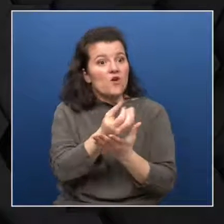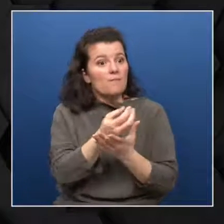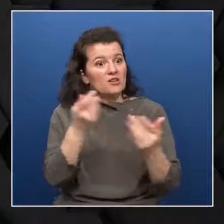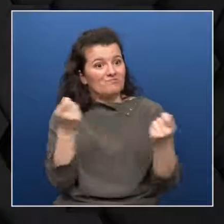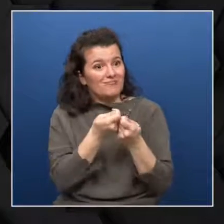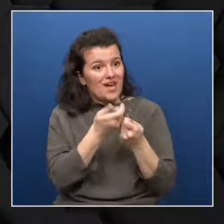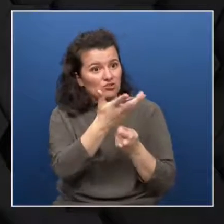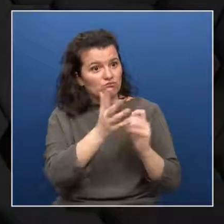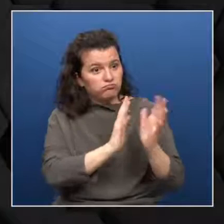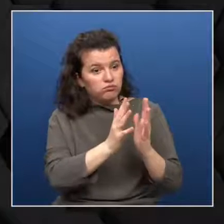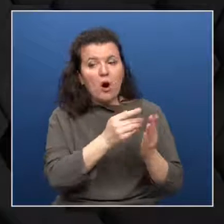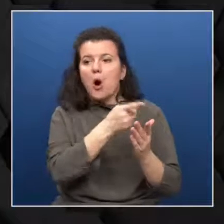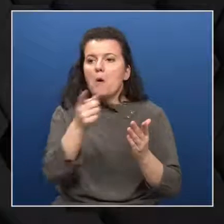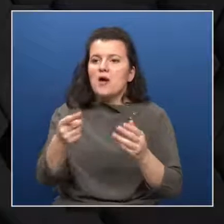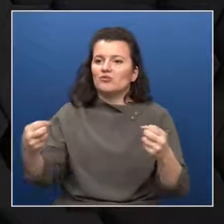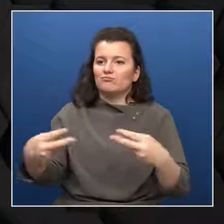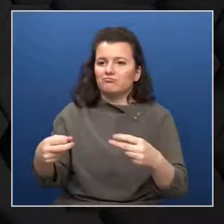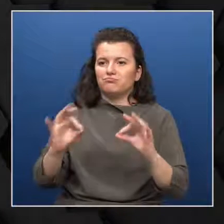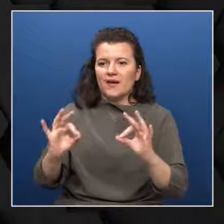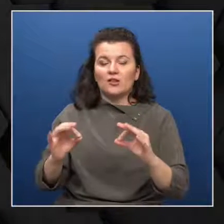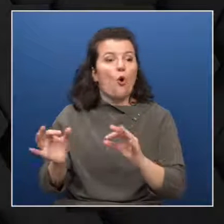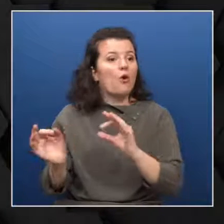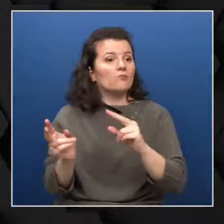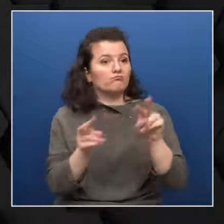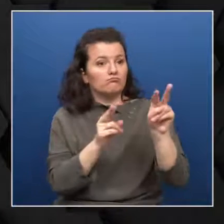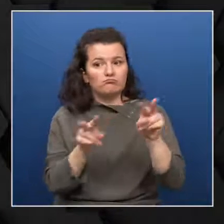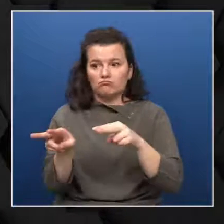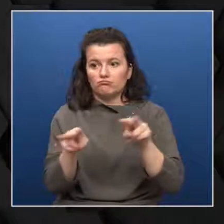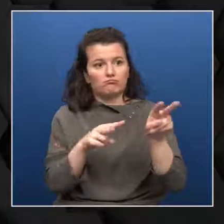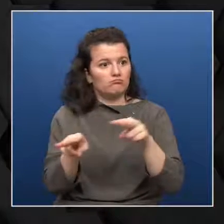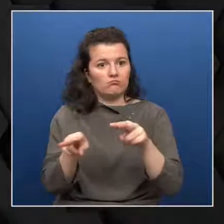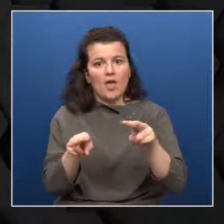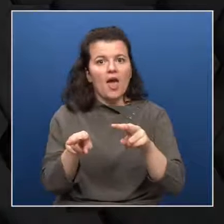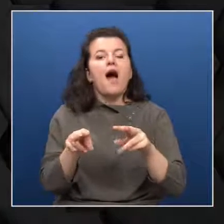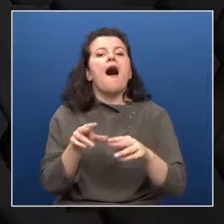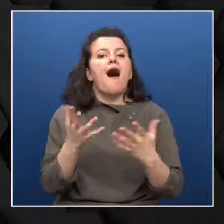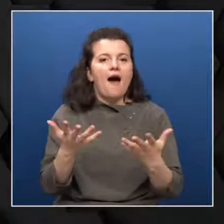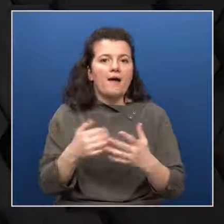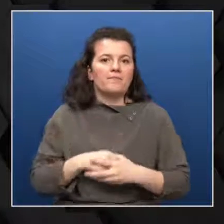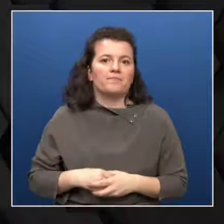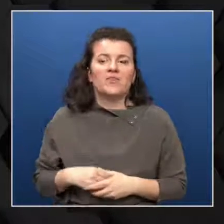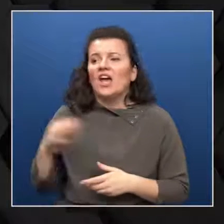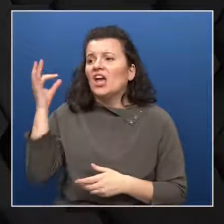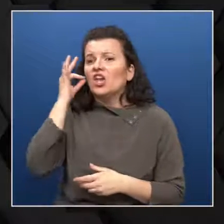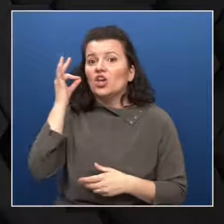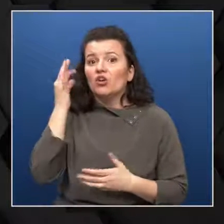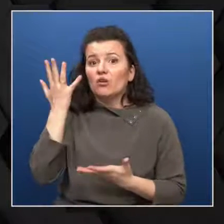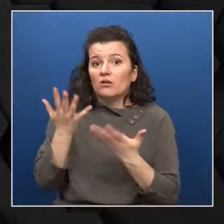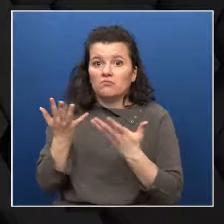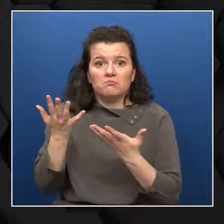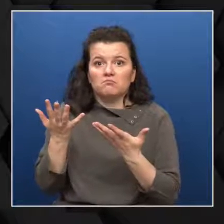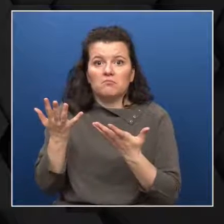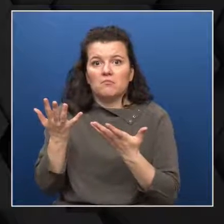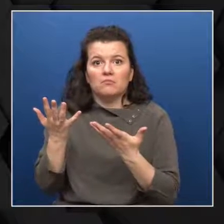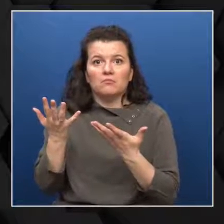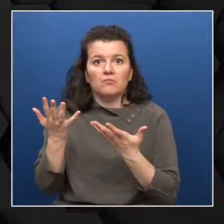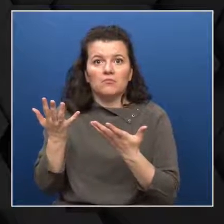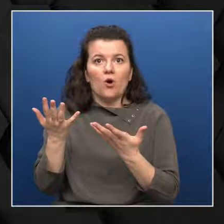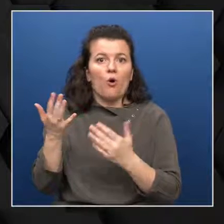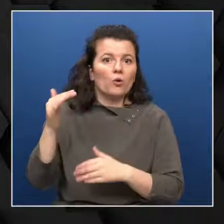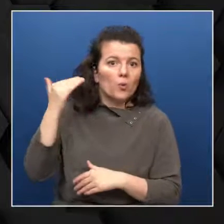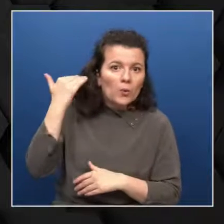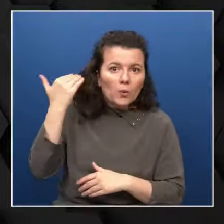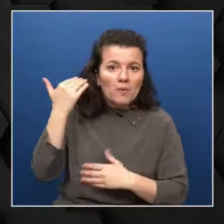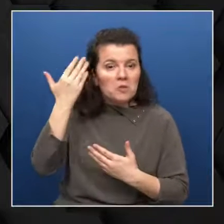someone with any sort of hearing concerns may not actually know a sign language. So that's one